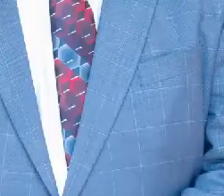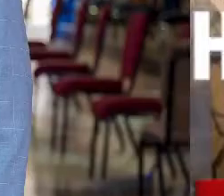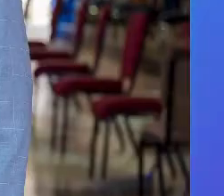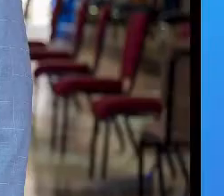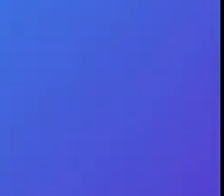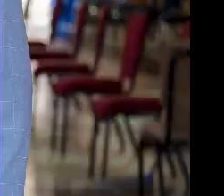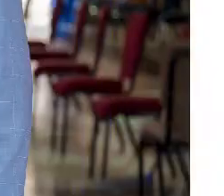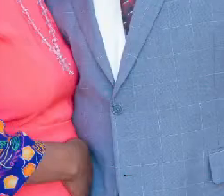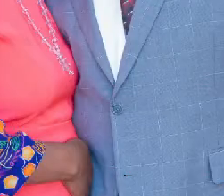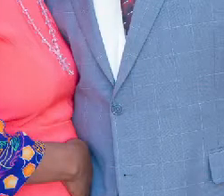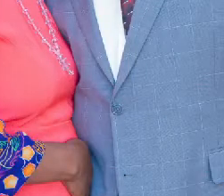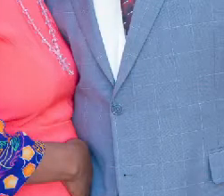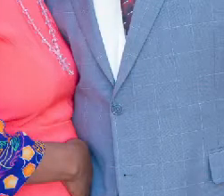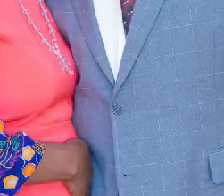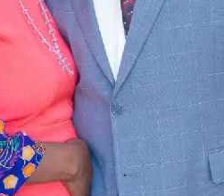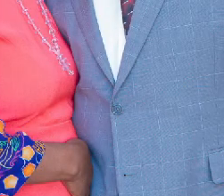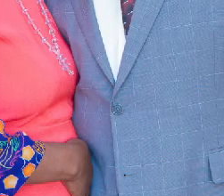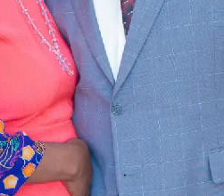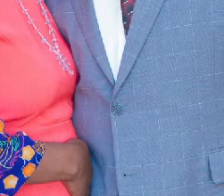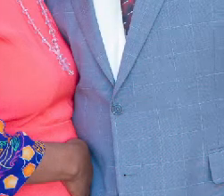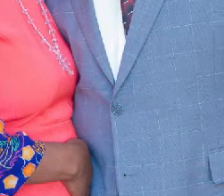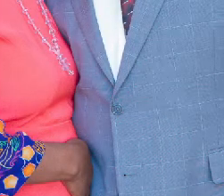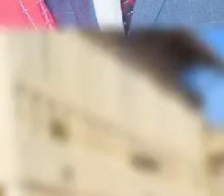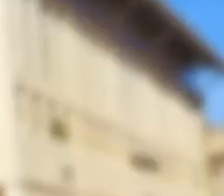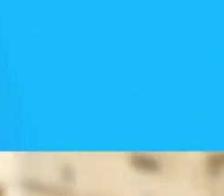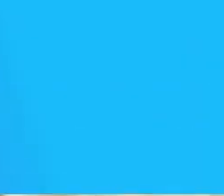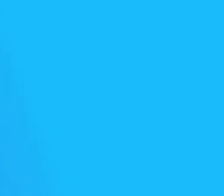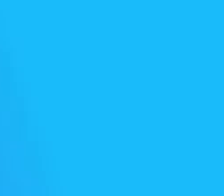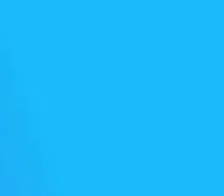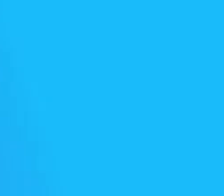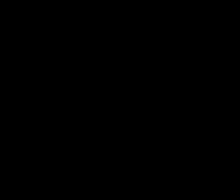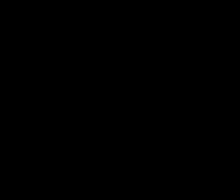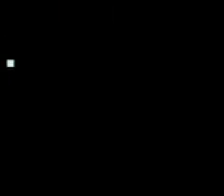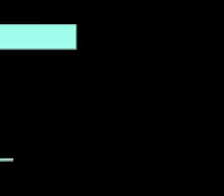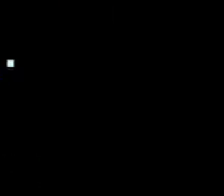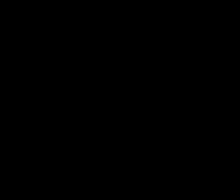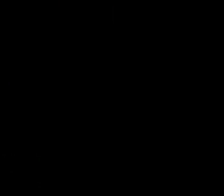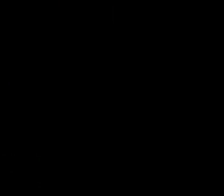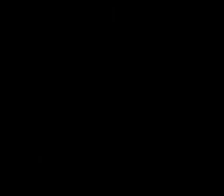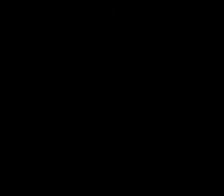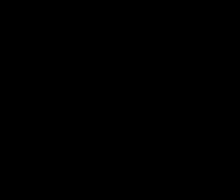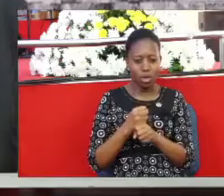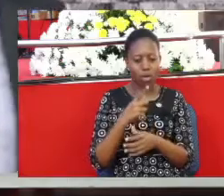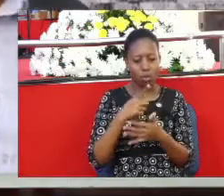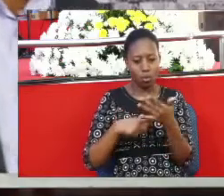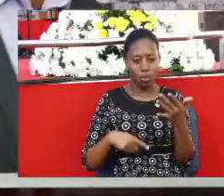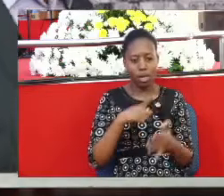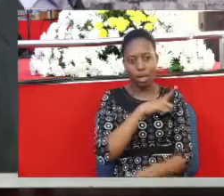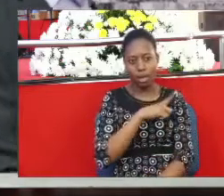God intervening in your situation, that's what it means. And there are some people that God has intervened here, and there are a number of